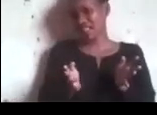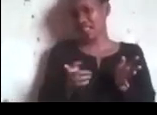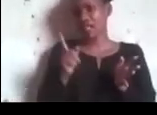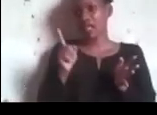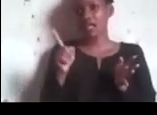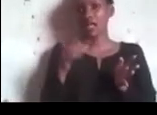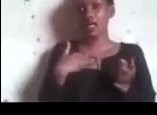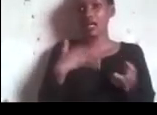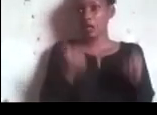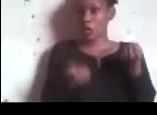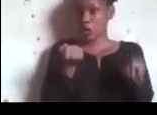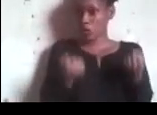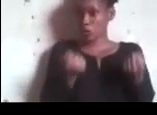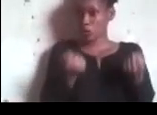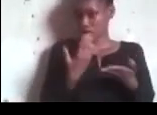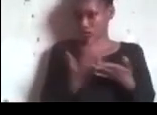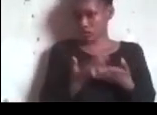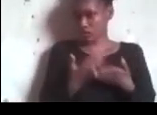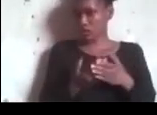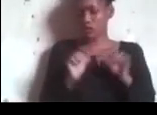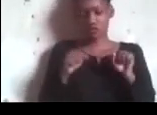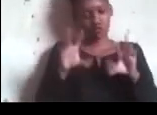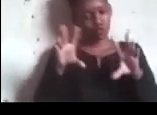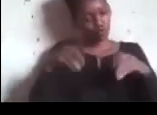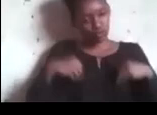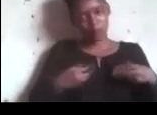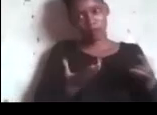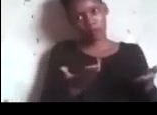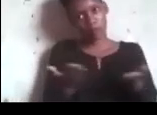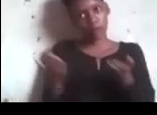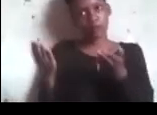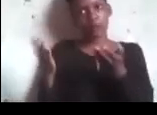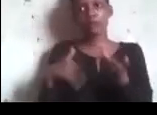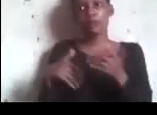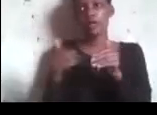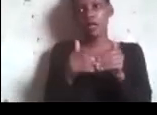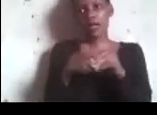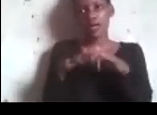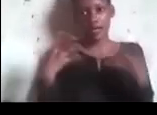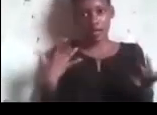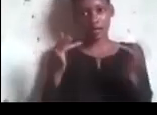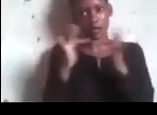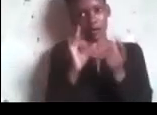permission to care and for contact.